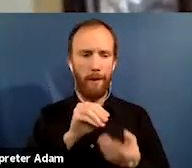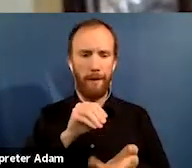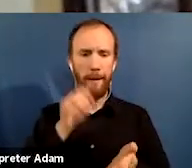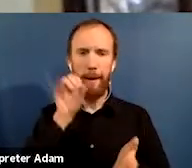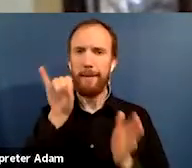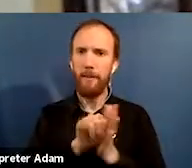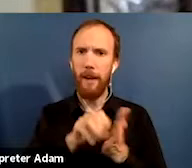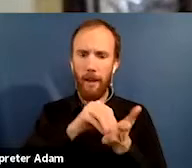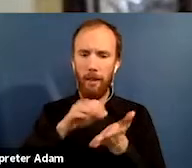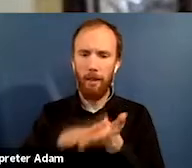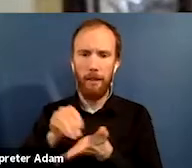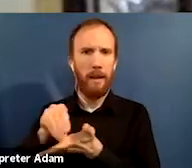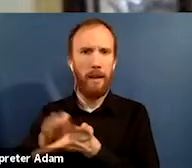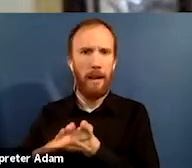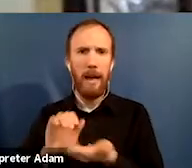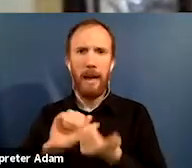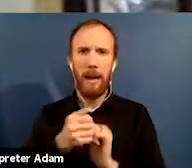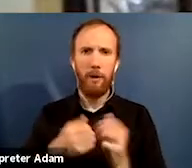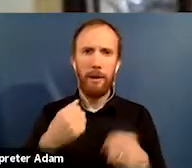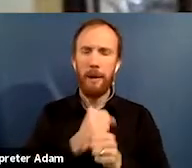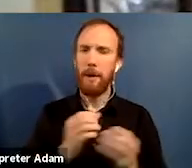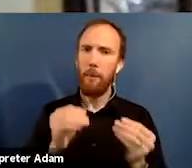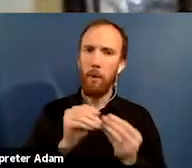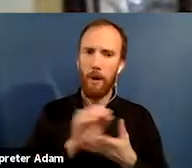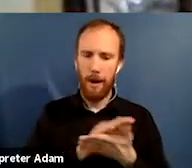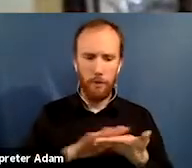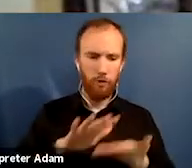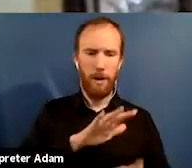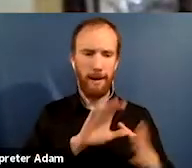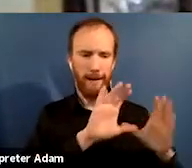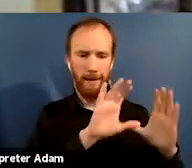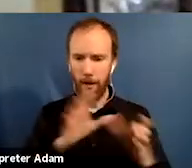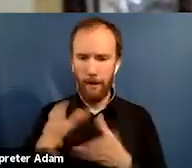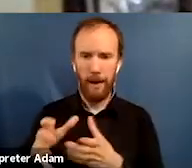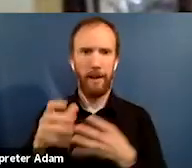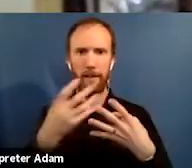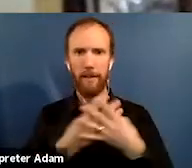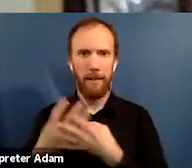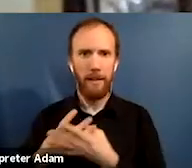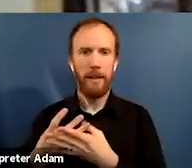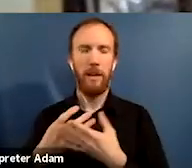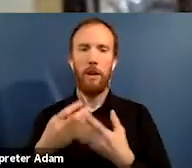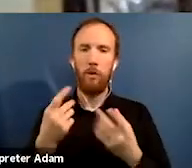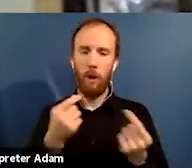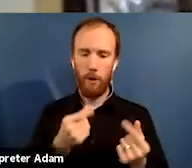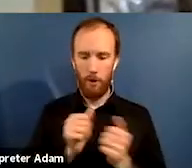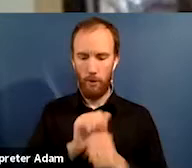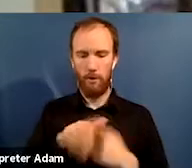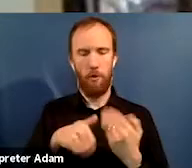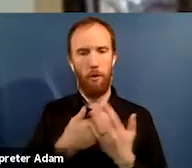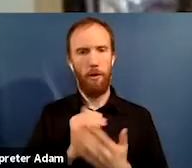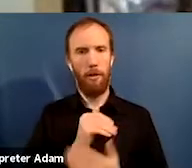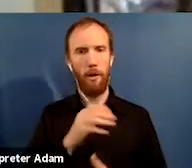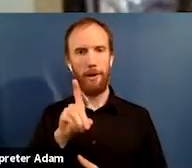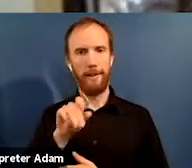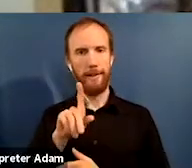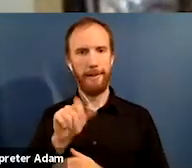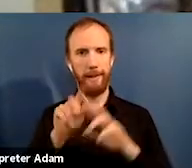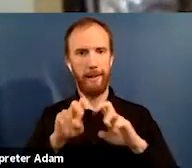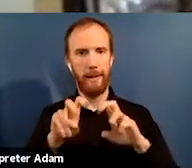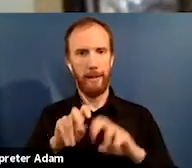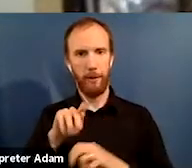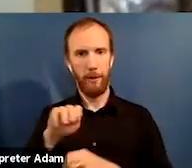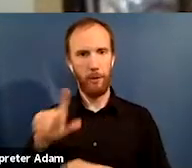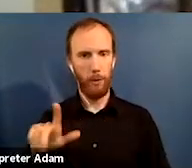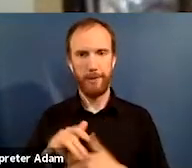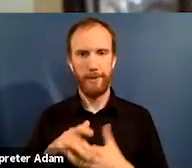by aggregating, by doing all the things that we know how to do with data analytical tools. And so, for example, I have a paper that looks